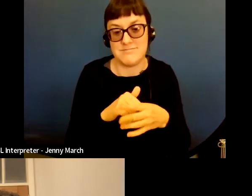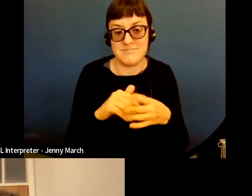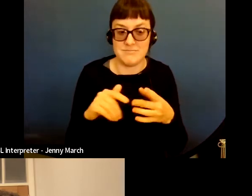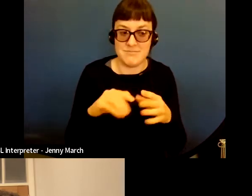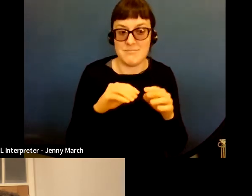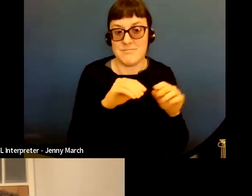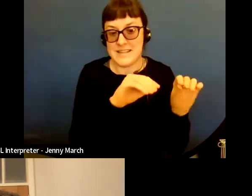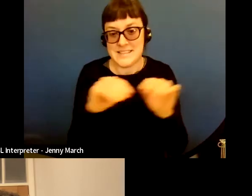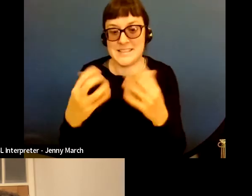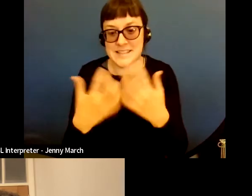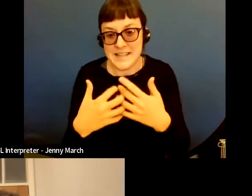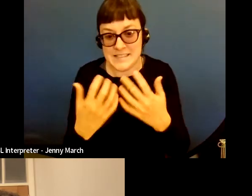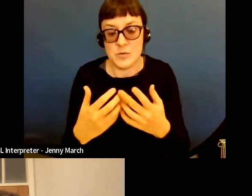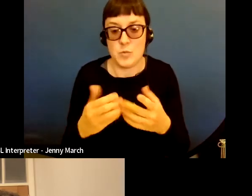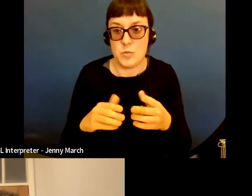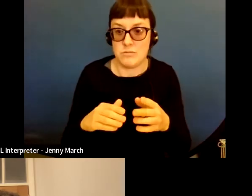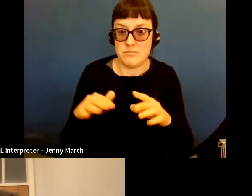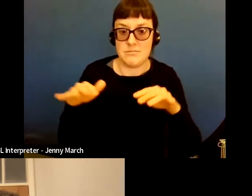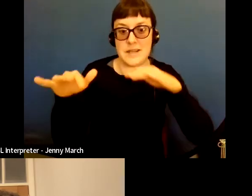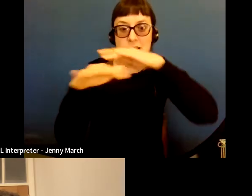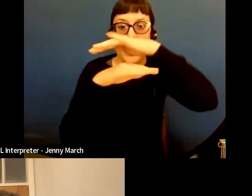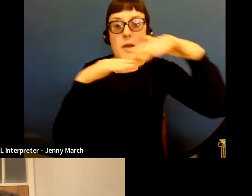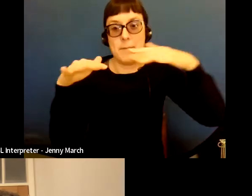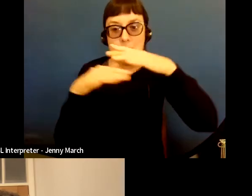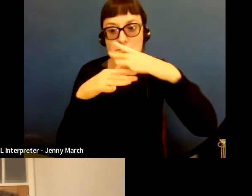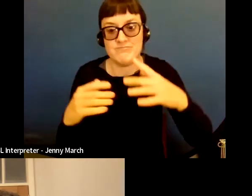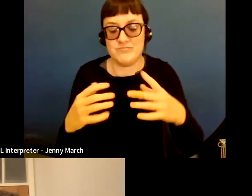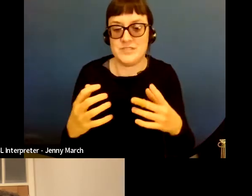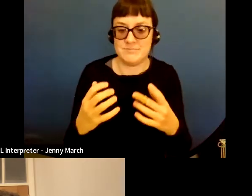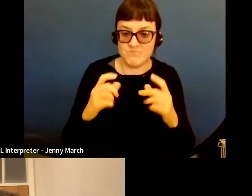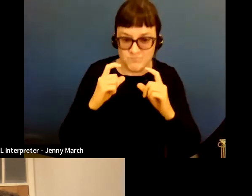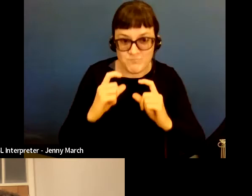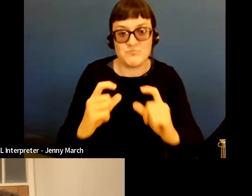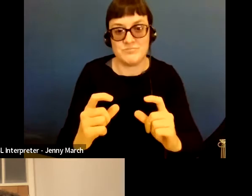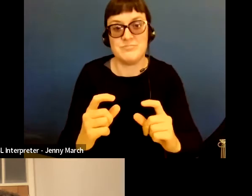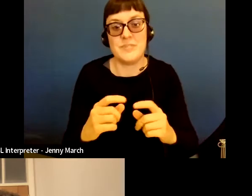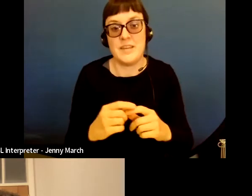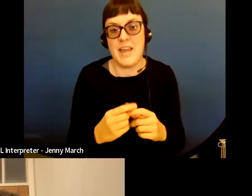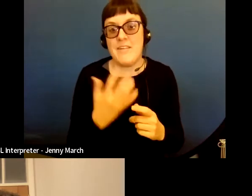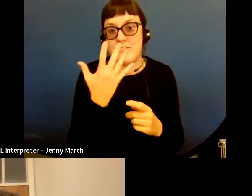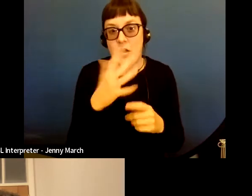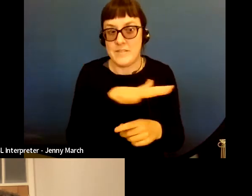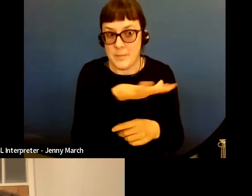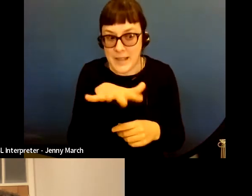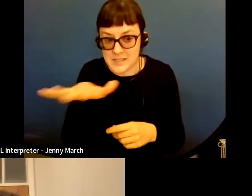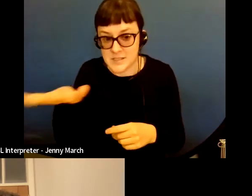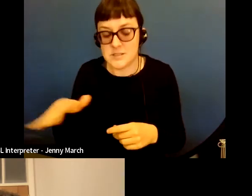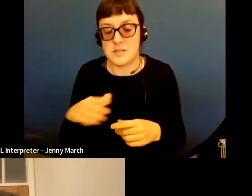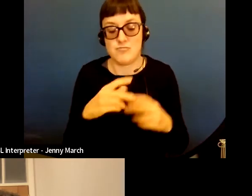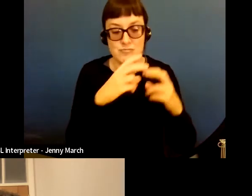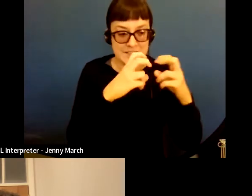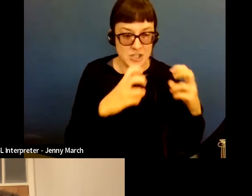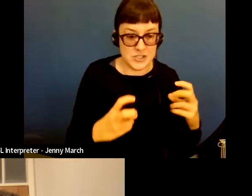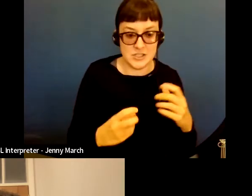one, climate resilience and others. And we work across 5 domains, and that is research,